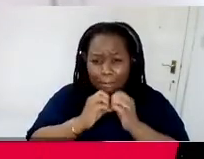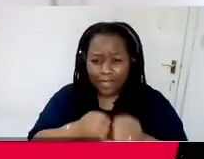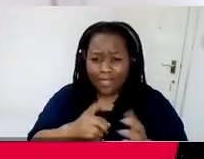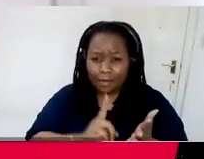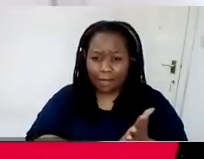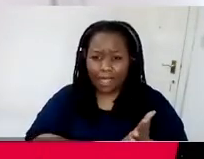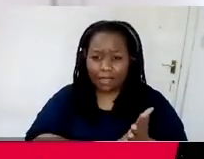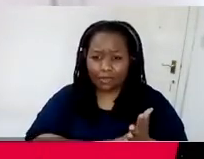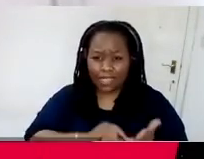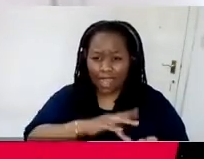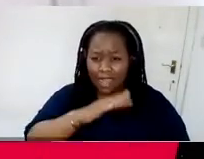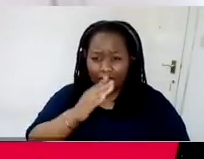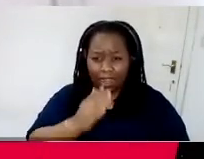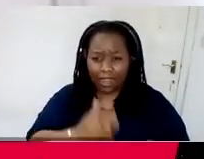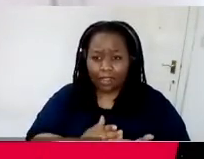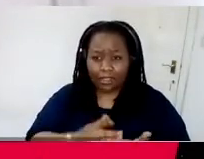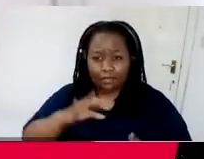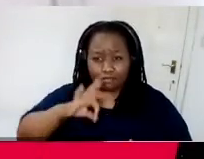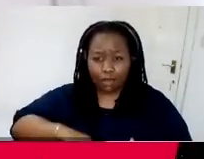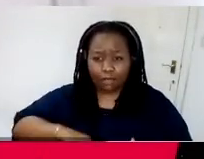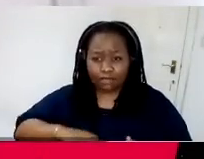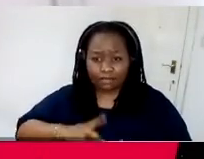Yemen began.